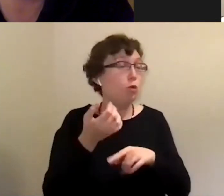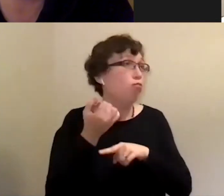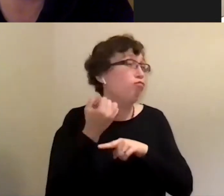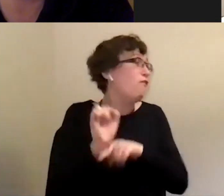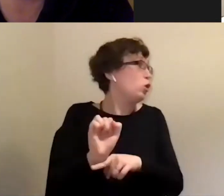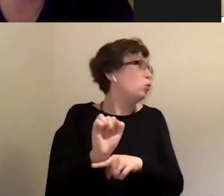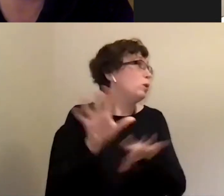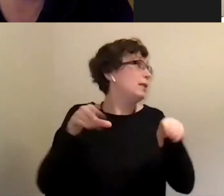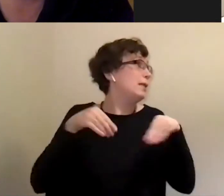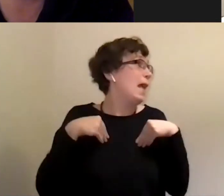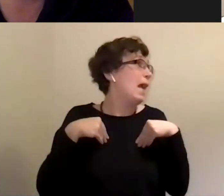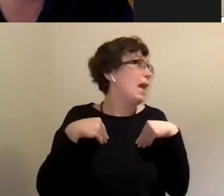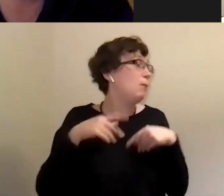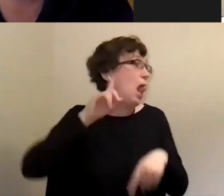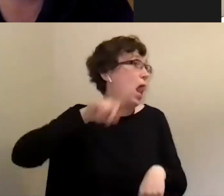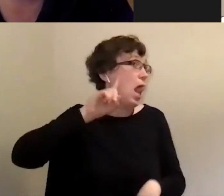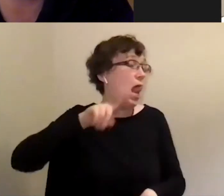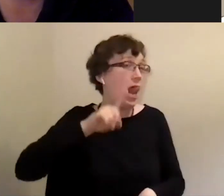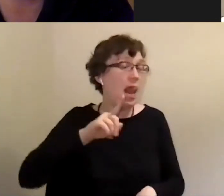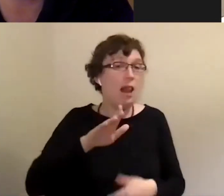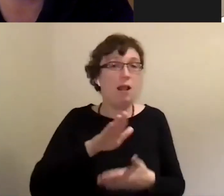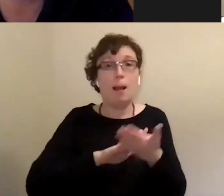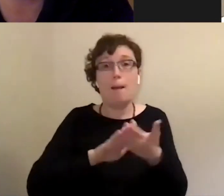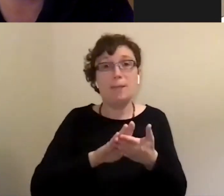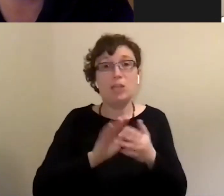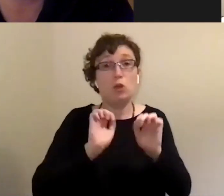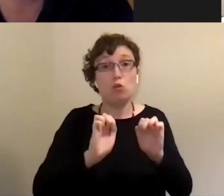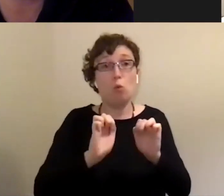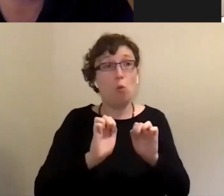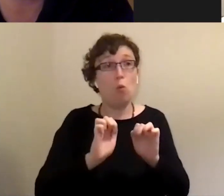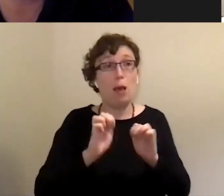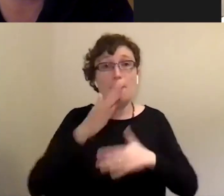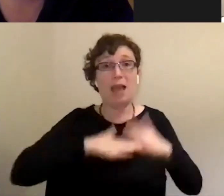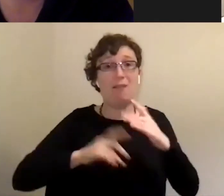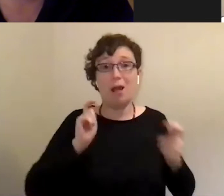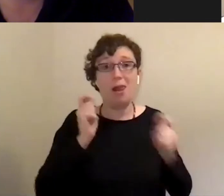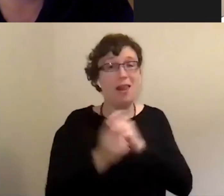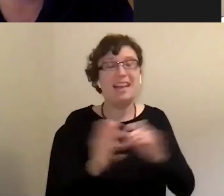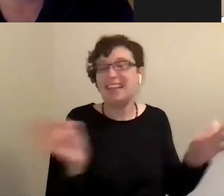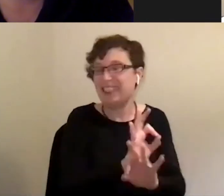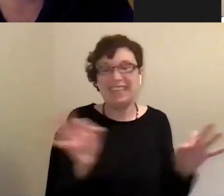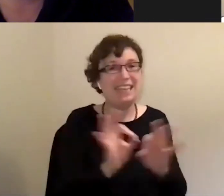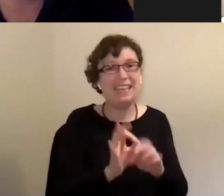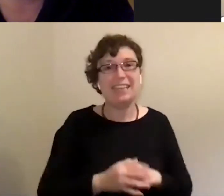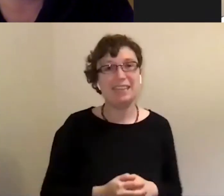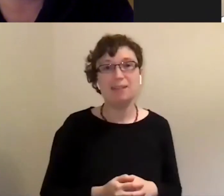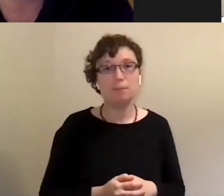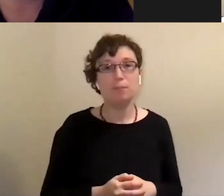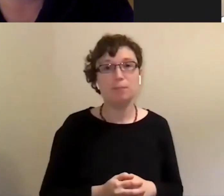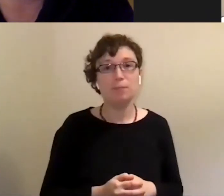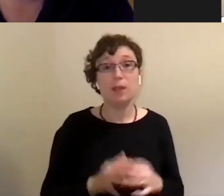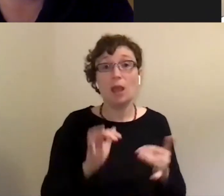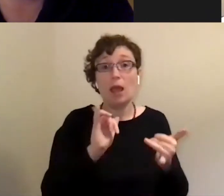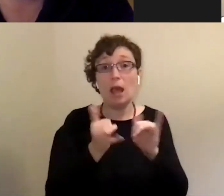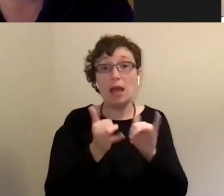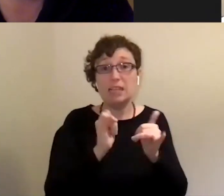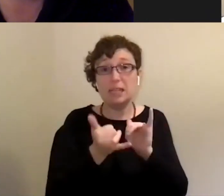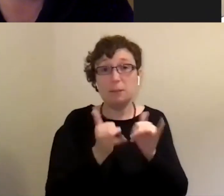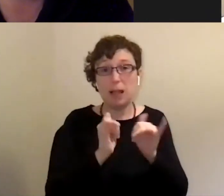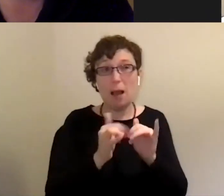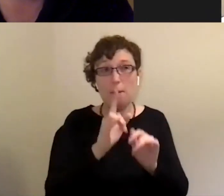time as an activist having to actually convince people, which is strange because normally when you're protesting,